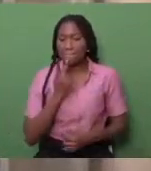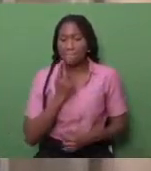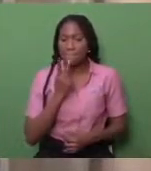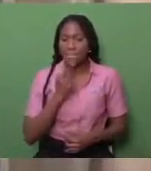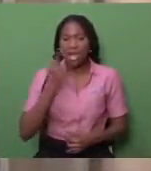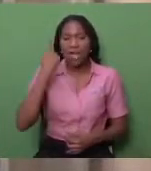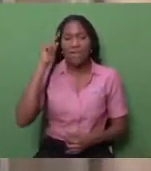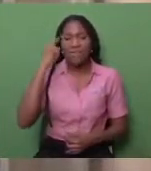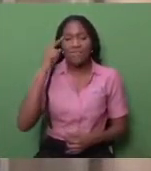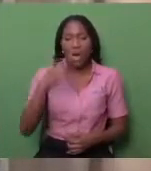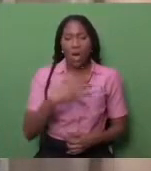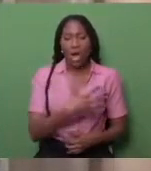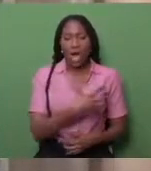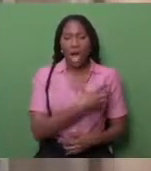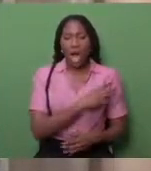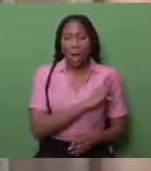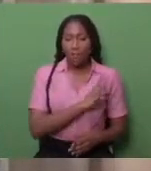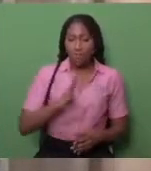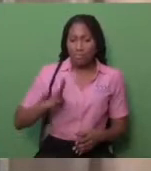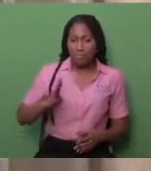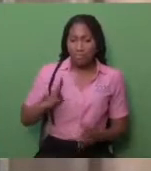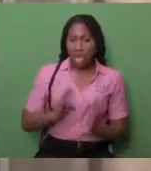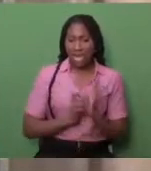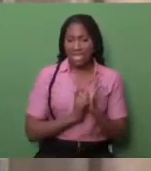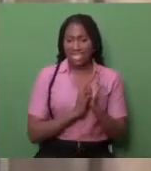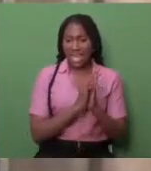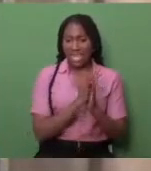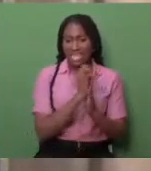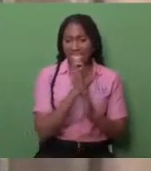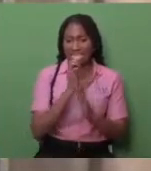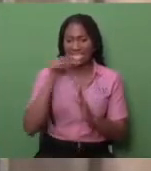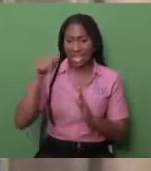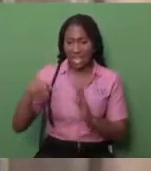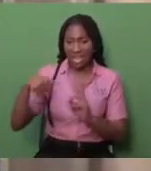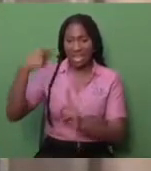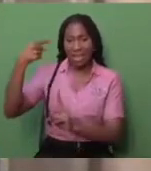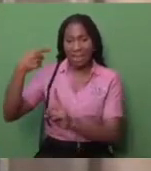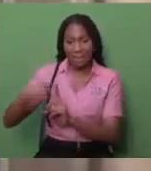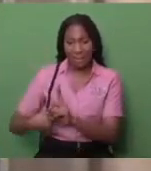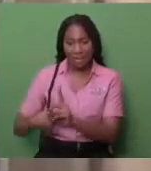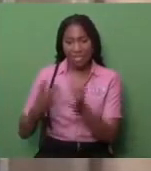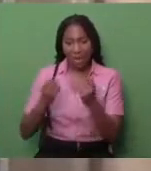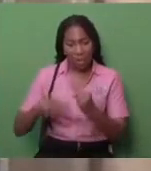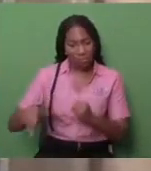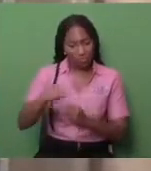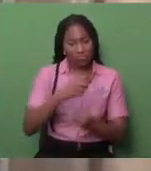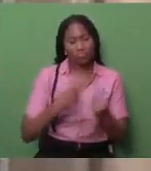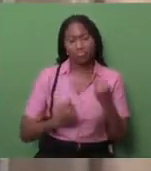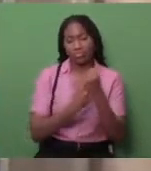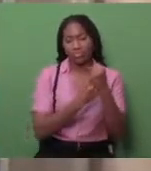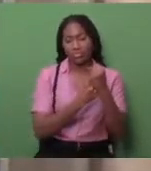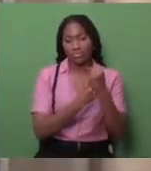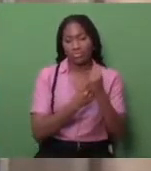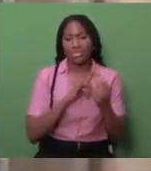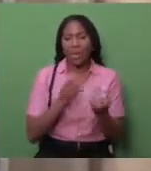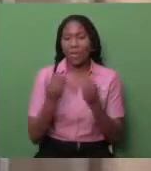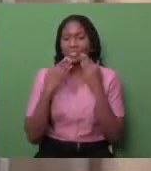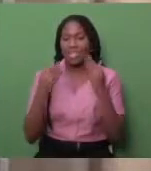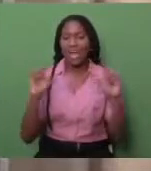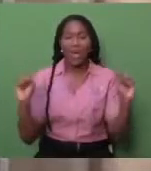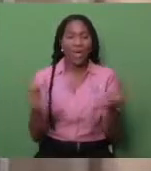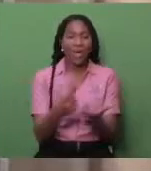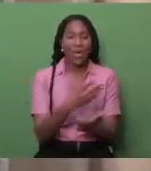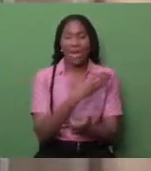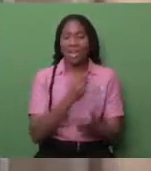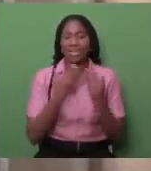Cancer Awareness Month, and I urge others to be so aware to support that recognition. I want to thank you all and thank the honourable